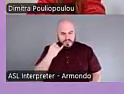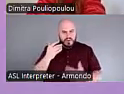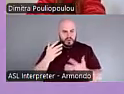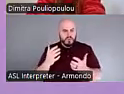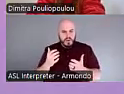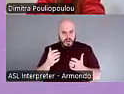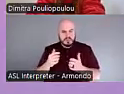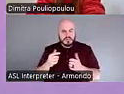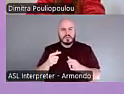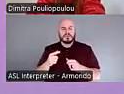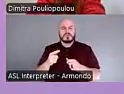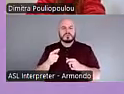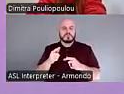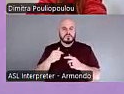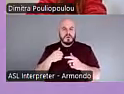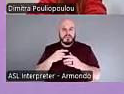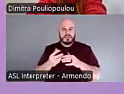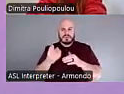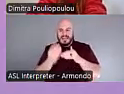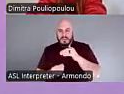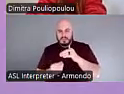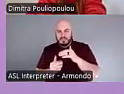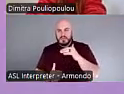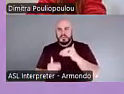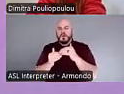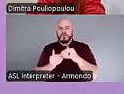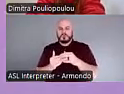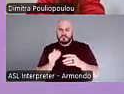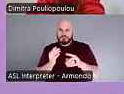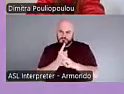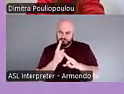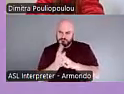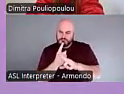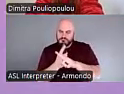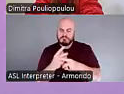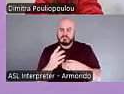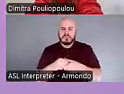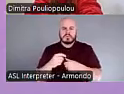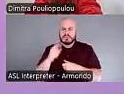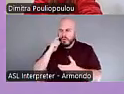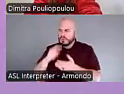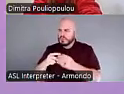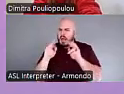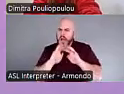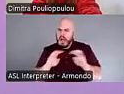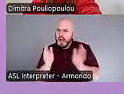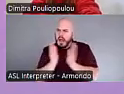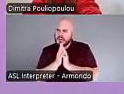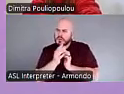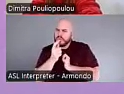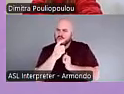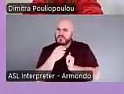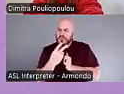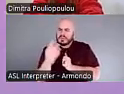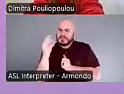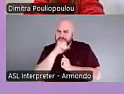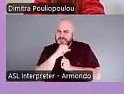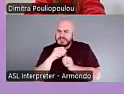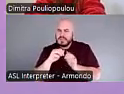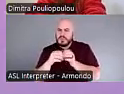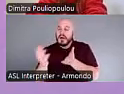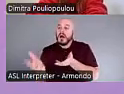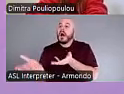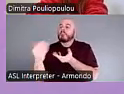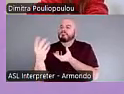translation gaps, we have to start by asking whose voices are missing and how can we bring them in? And that's